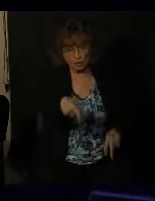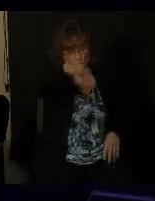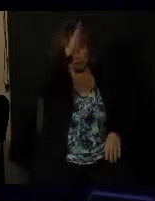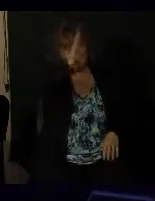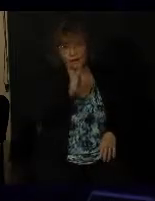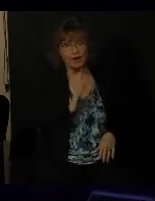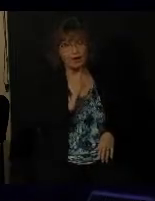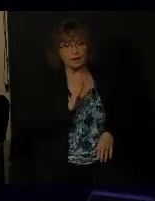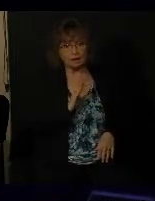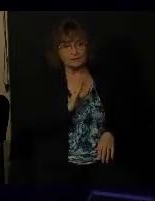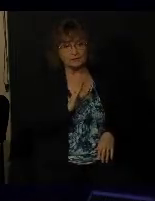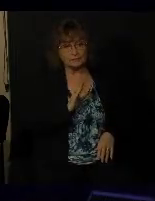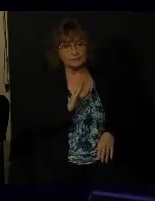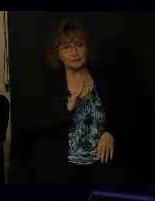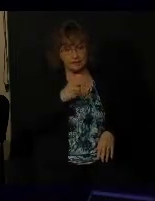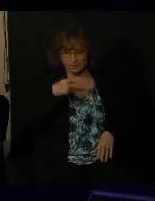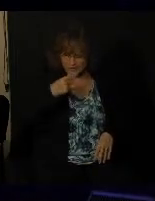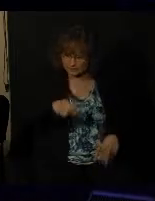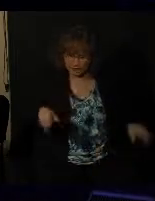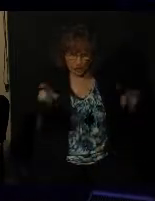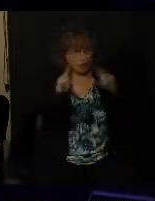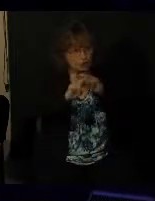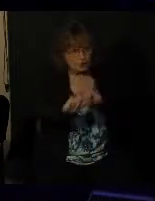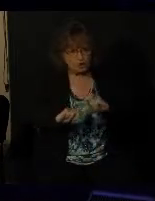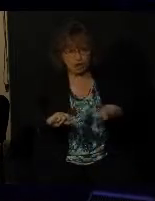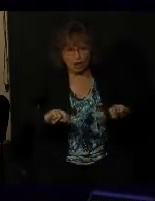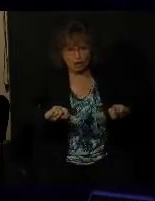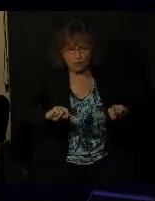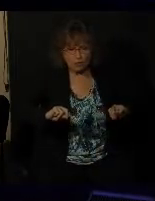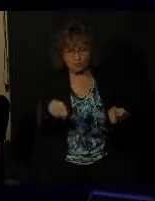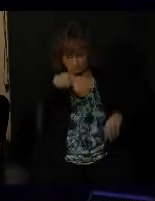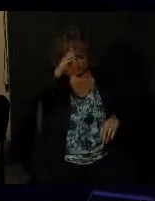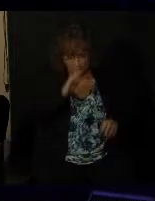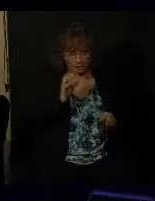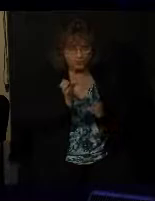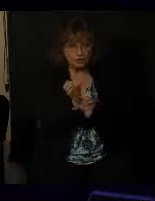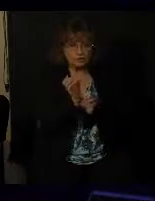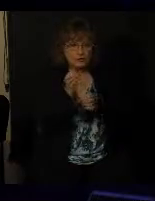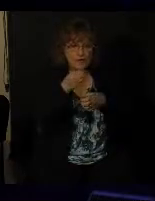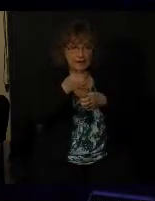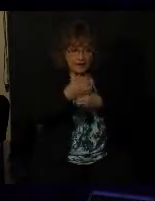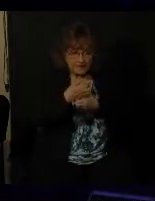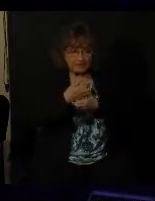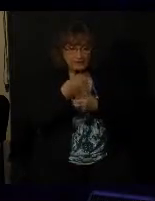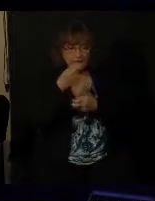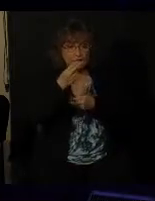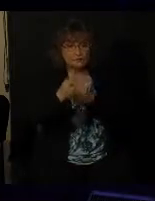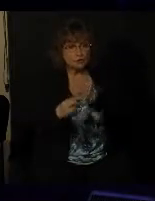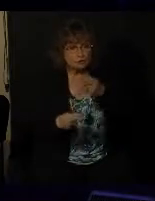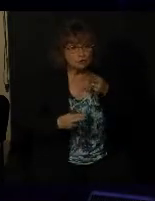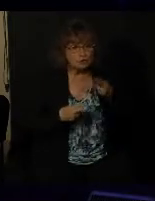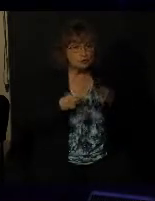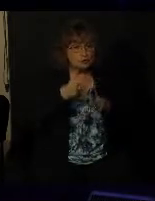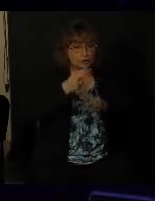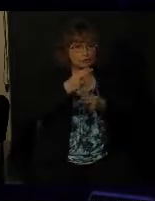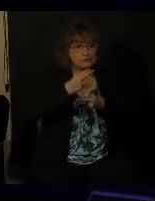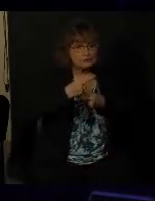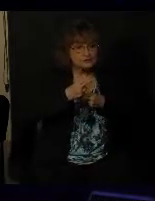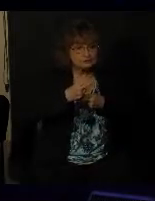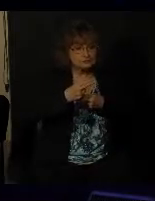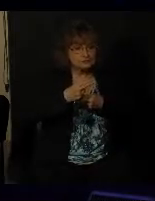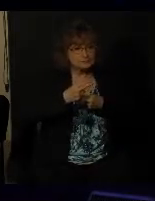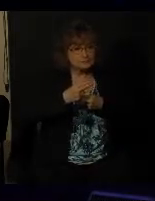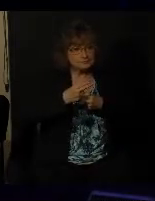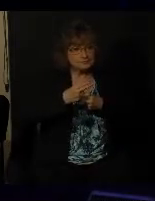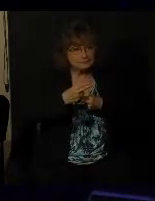one created the universe, and no one directs our fate. This leads me to a profound realization, he